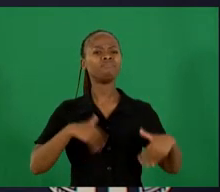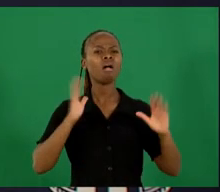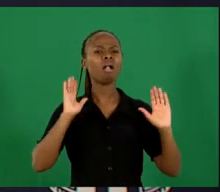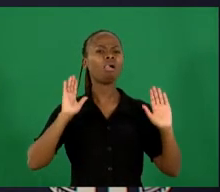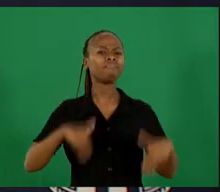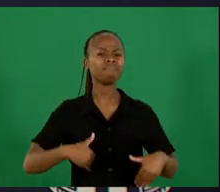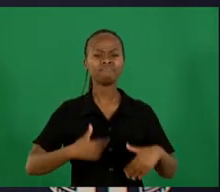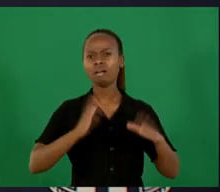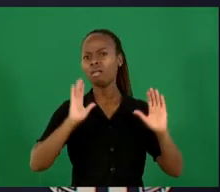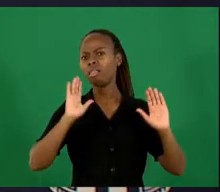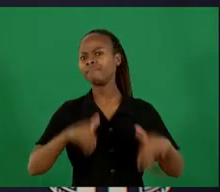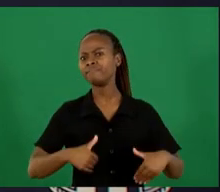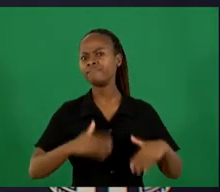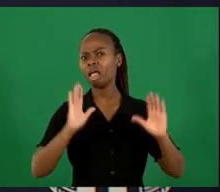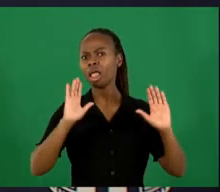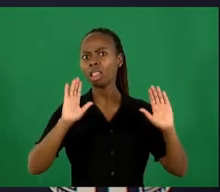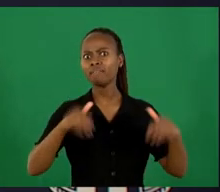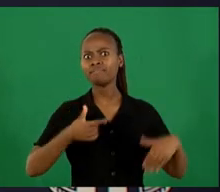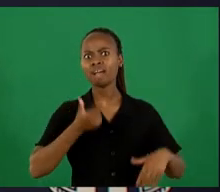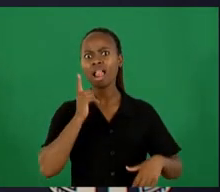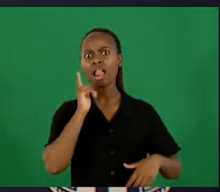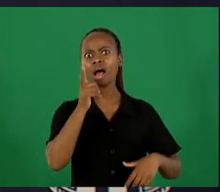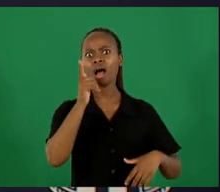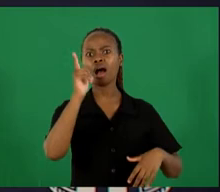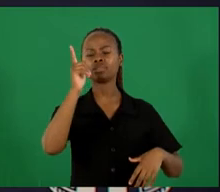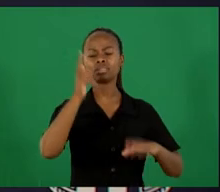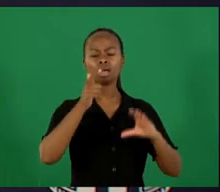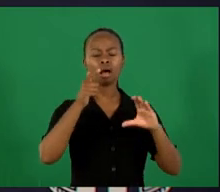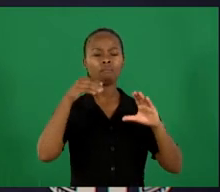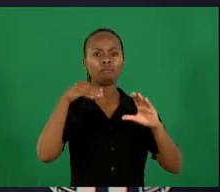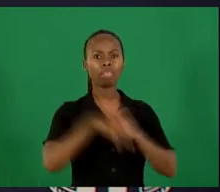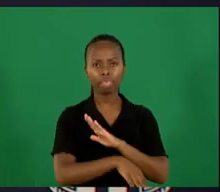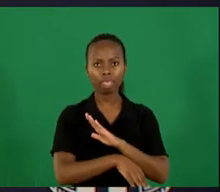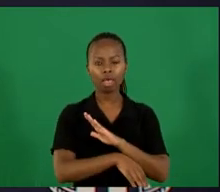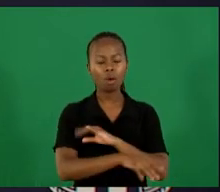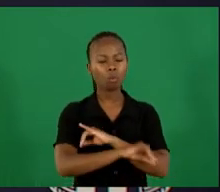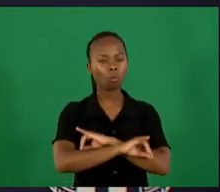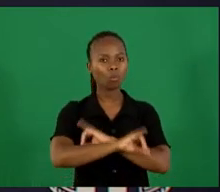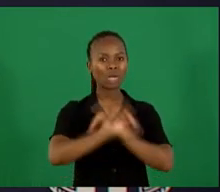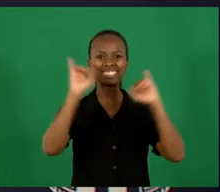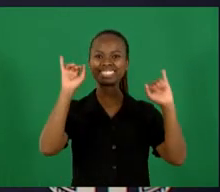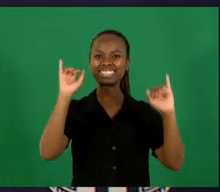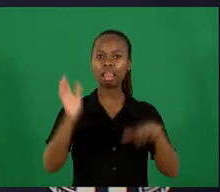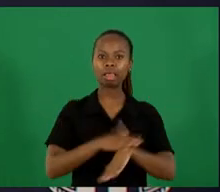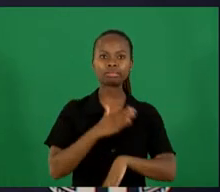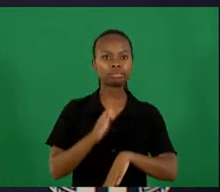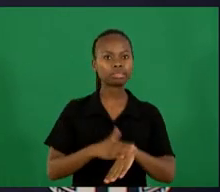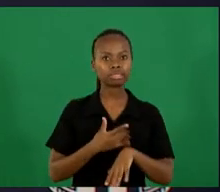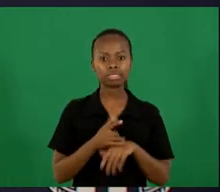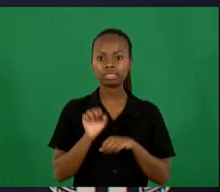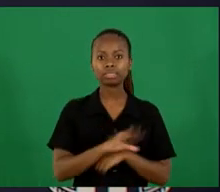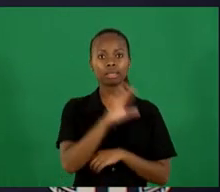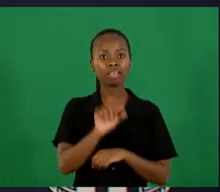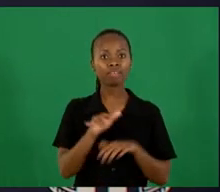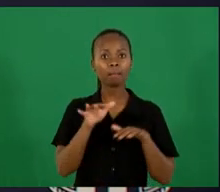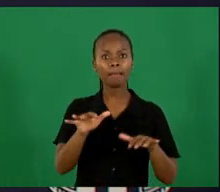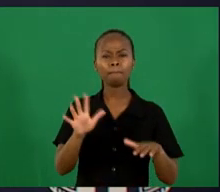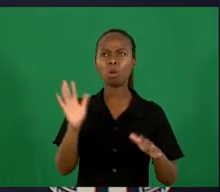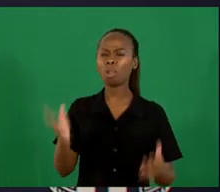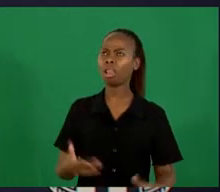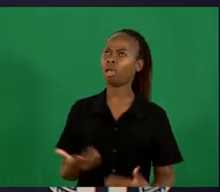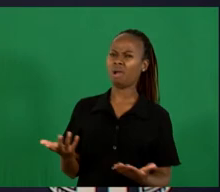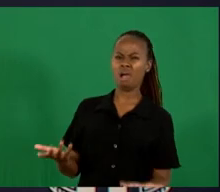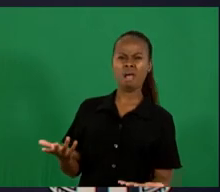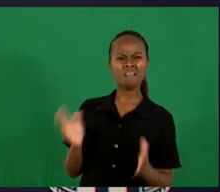would have eroded the income of South Africans, and South Africans would be correct to say to the central bank, we have given you